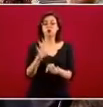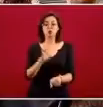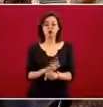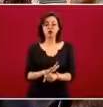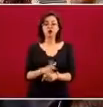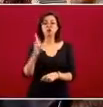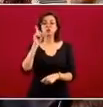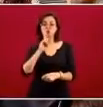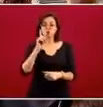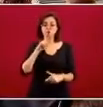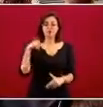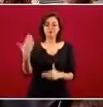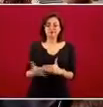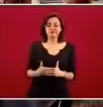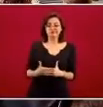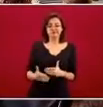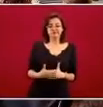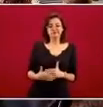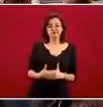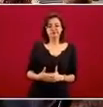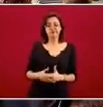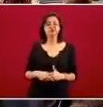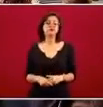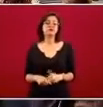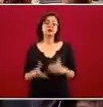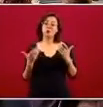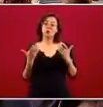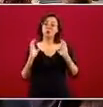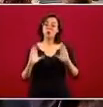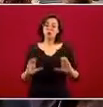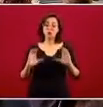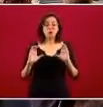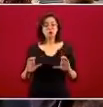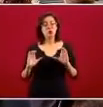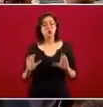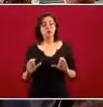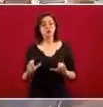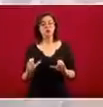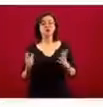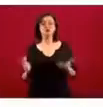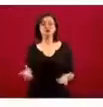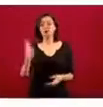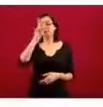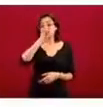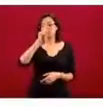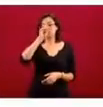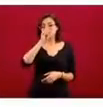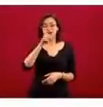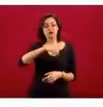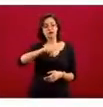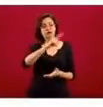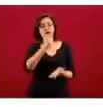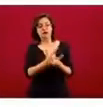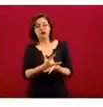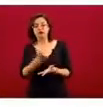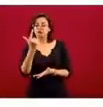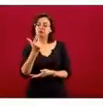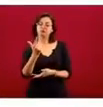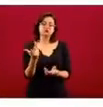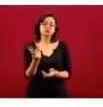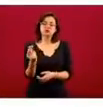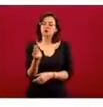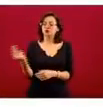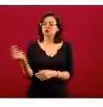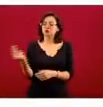Now we have another high risk factor group, which is pregnant patients. We have